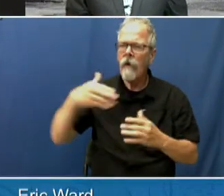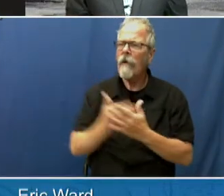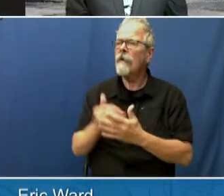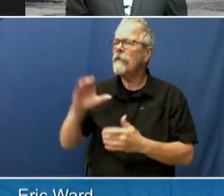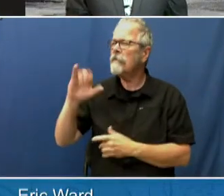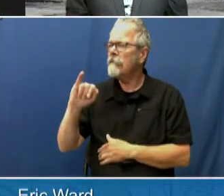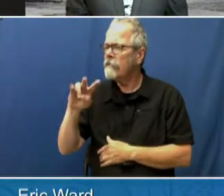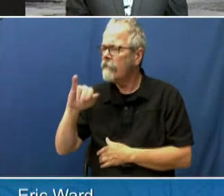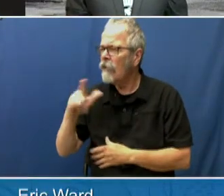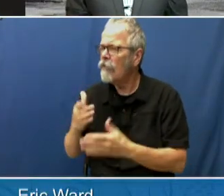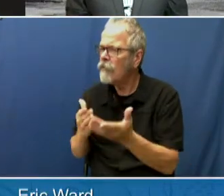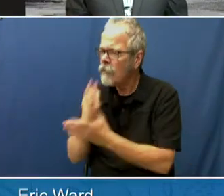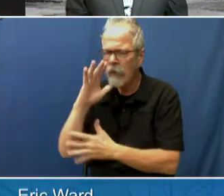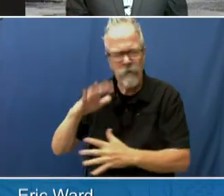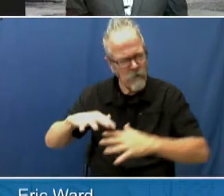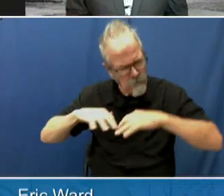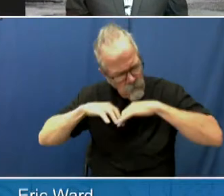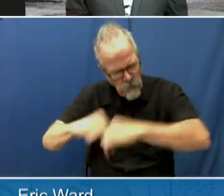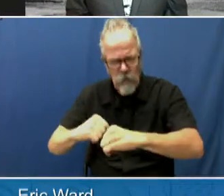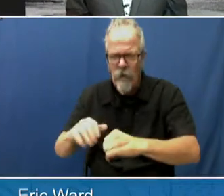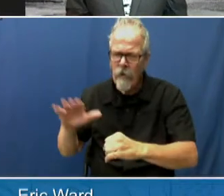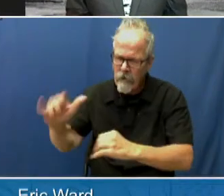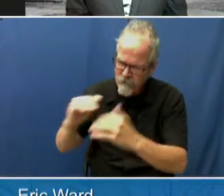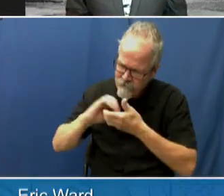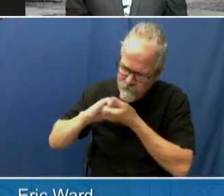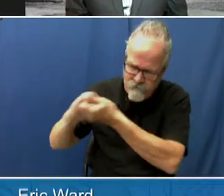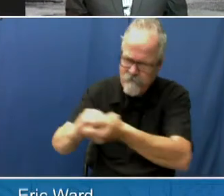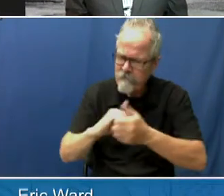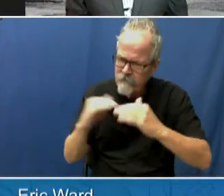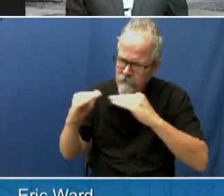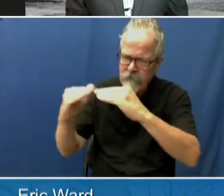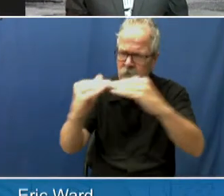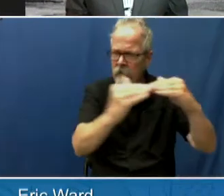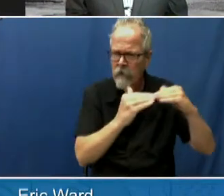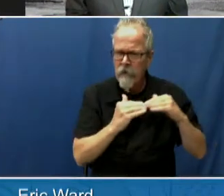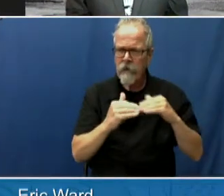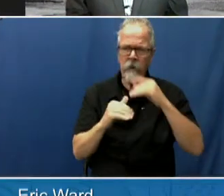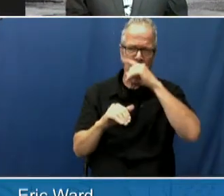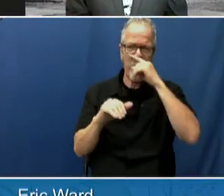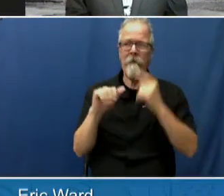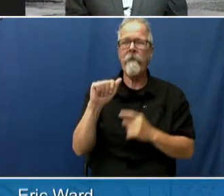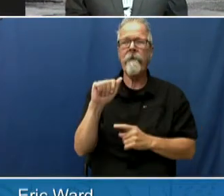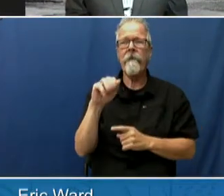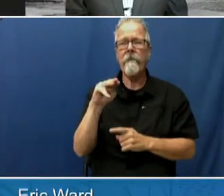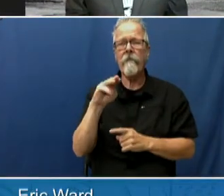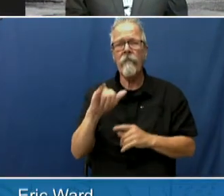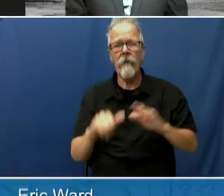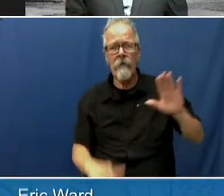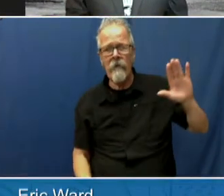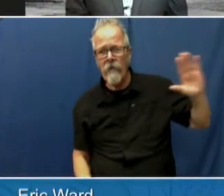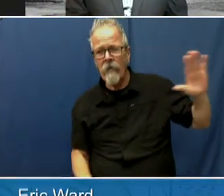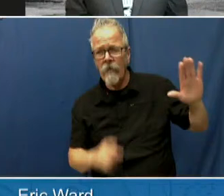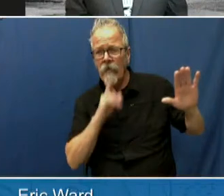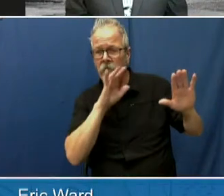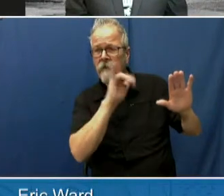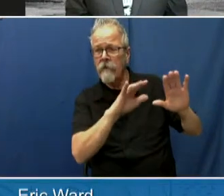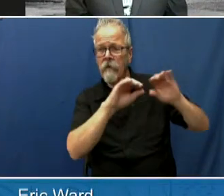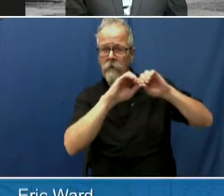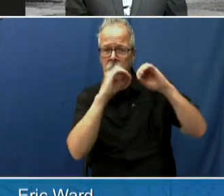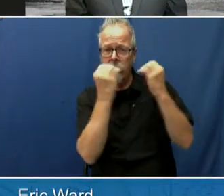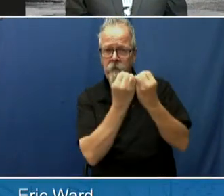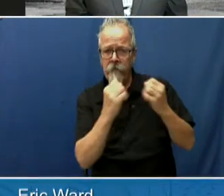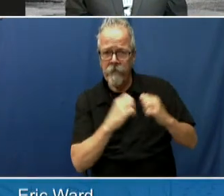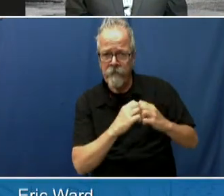justice. Most notably, Amy and Integrity First for America is the organization supporting